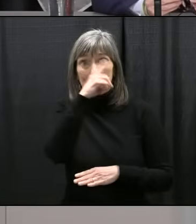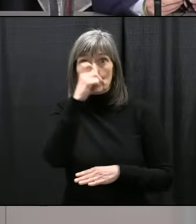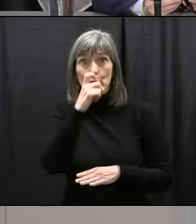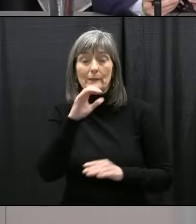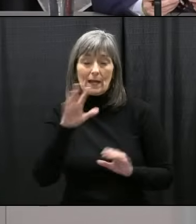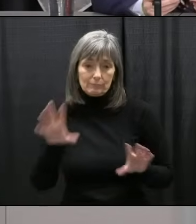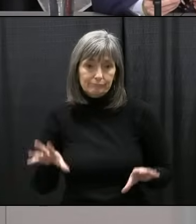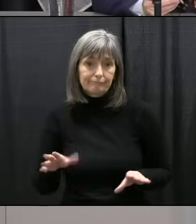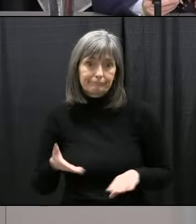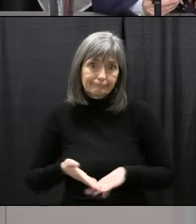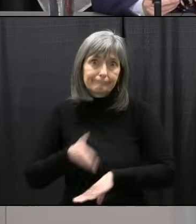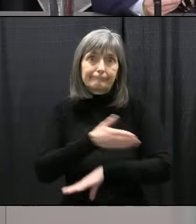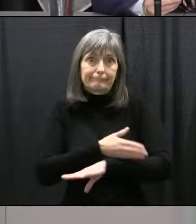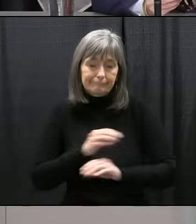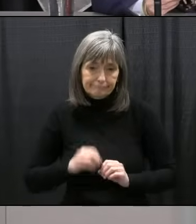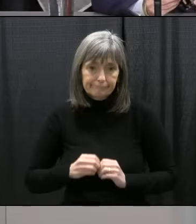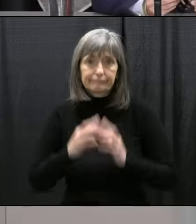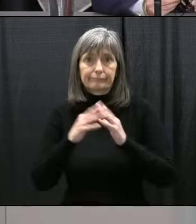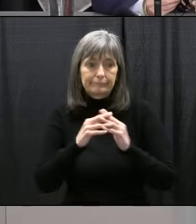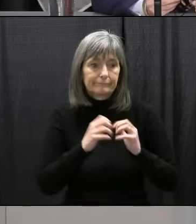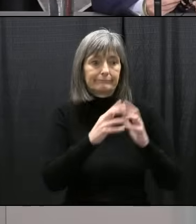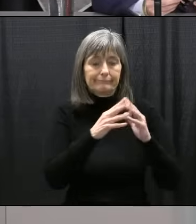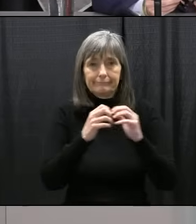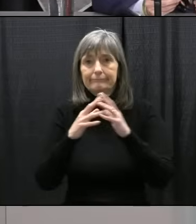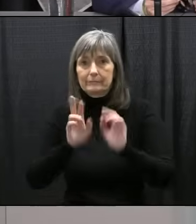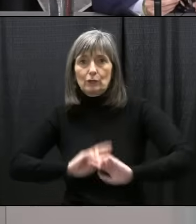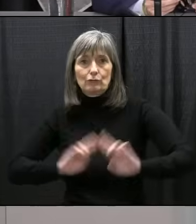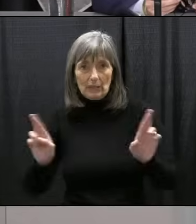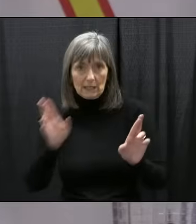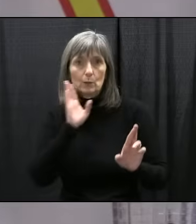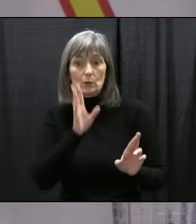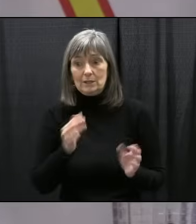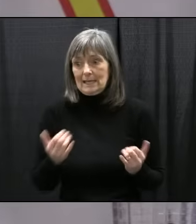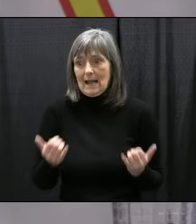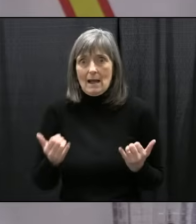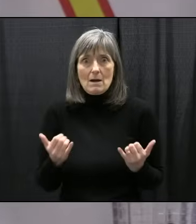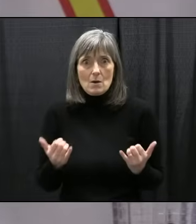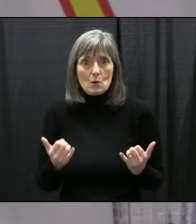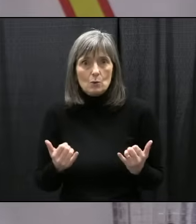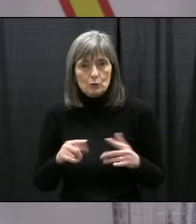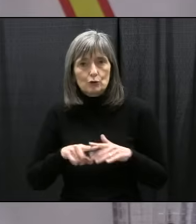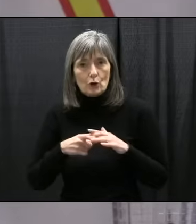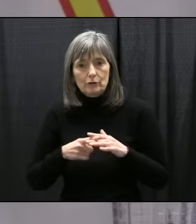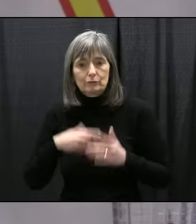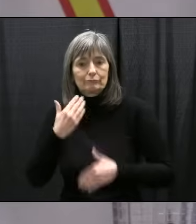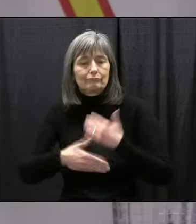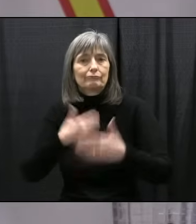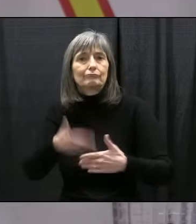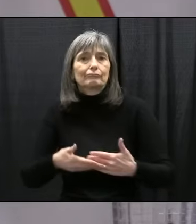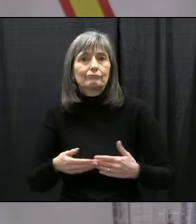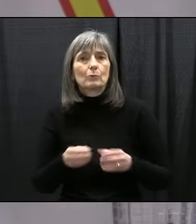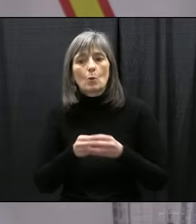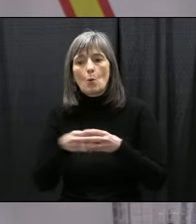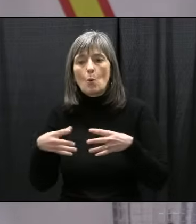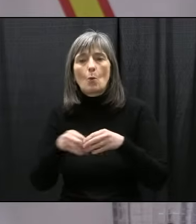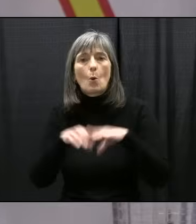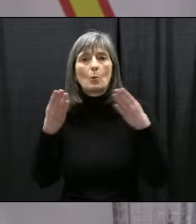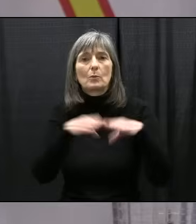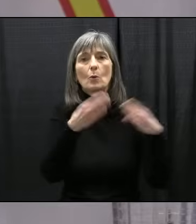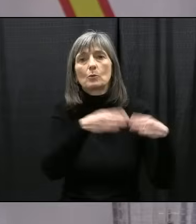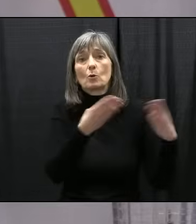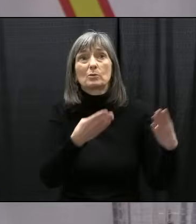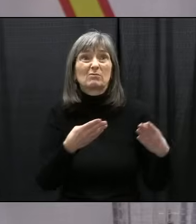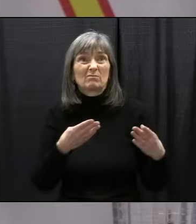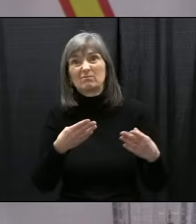summer. That takes a little bit of time. We're hopeful that there will be increased capacity at the mass vaccination clinics, certainly within